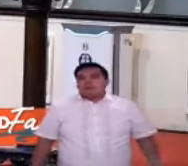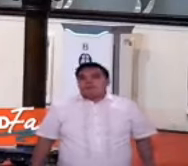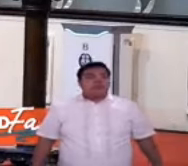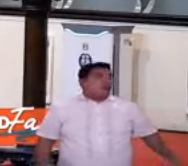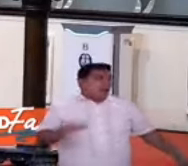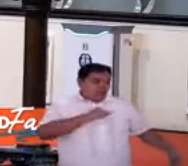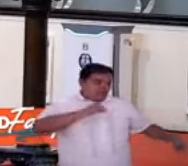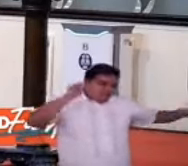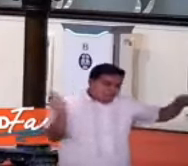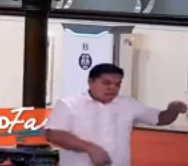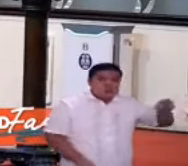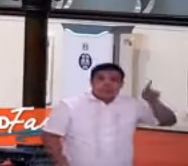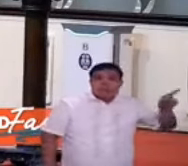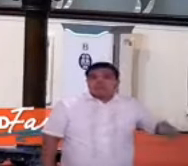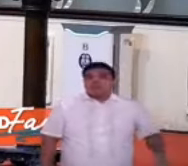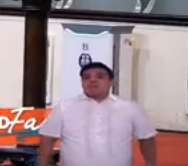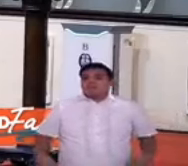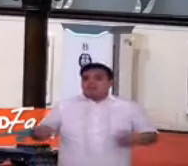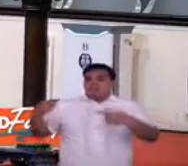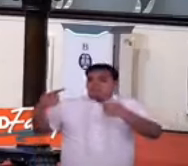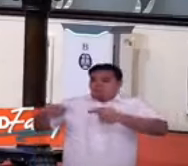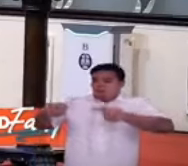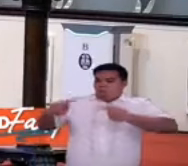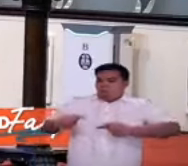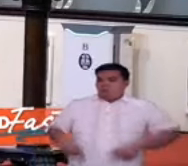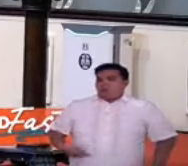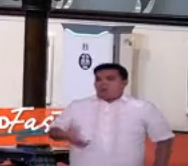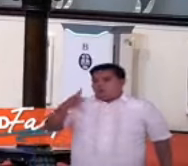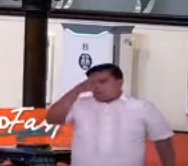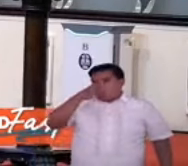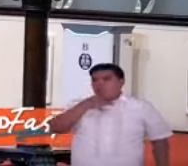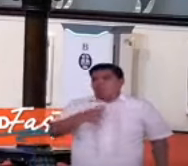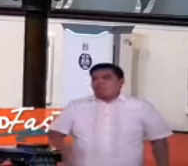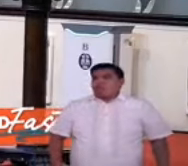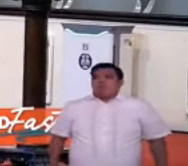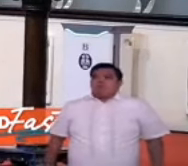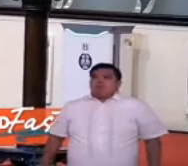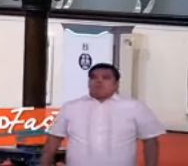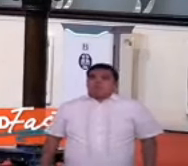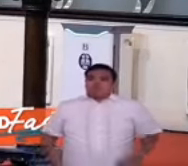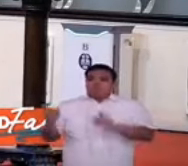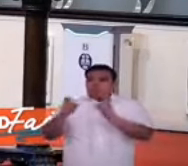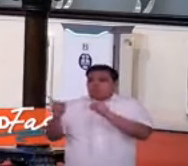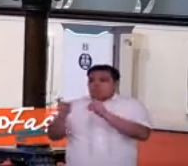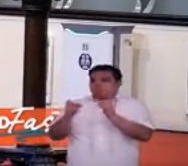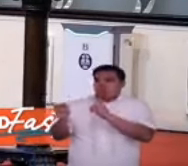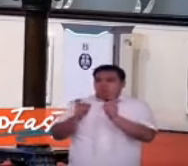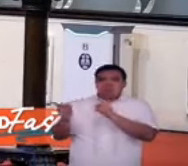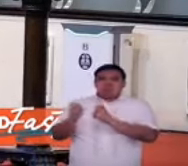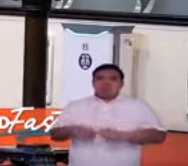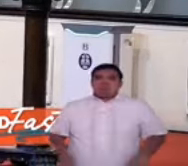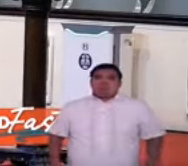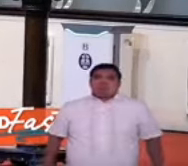Sunod, ikaw akong bunalan. Nag-away na noon. Present a united front. Number